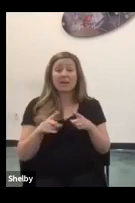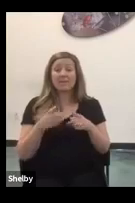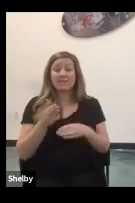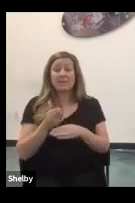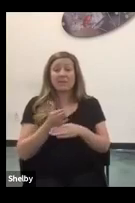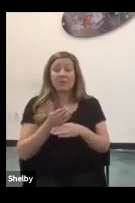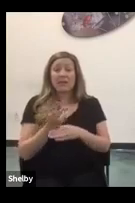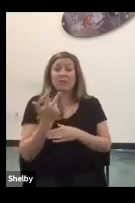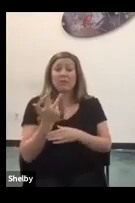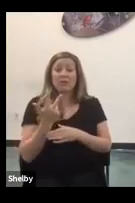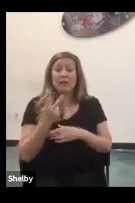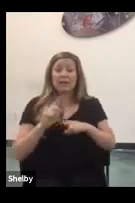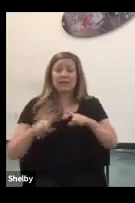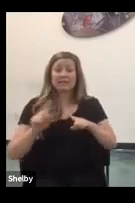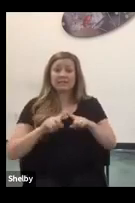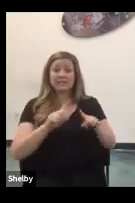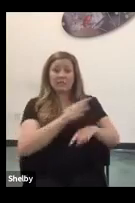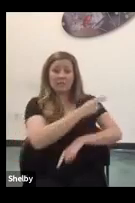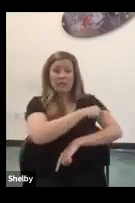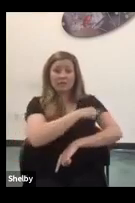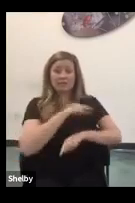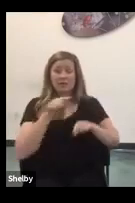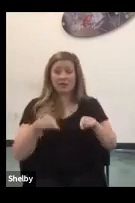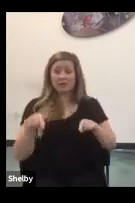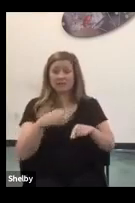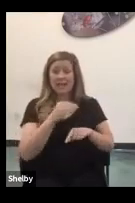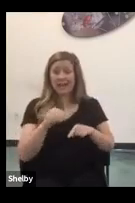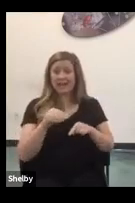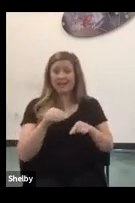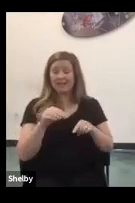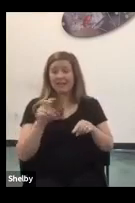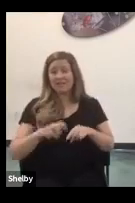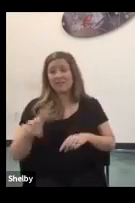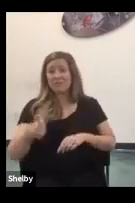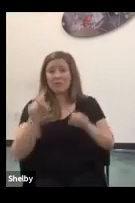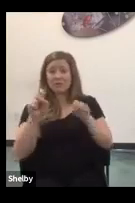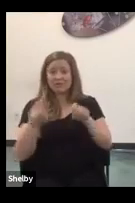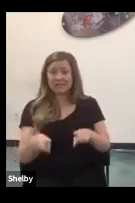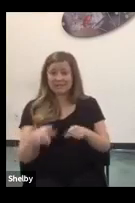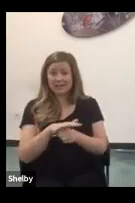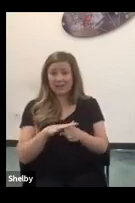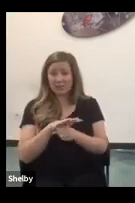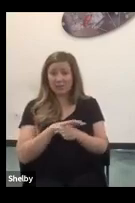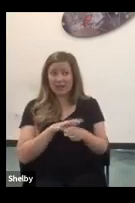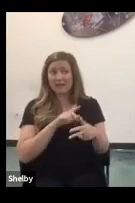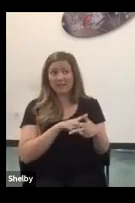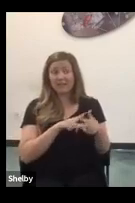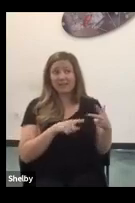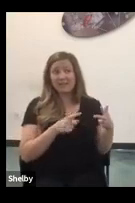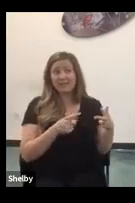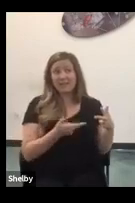different hospitals and the mobile testing unit, but primarily the 3 hospitals,